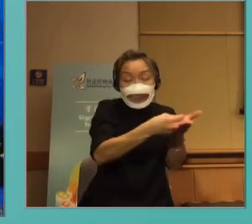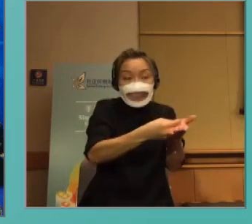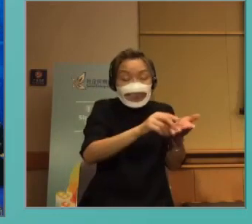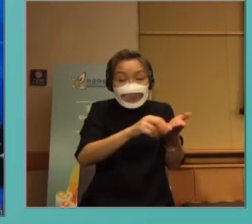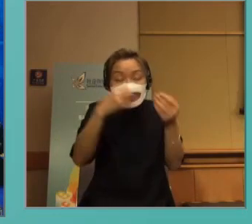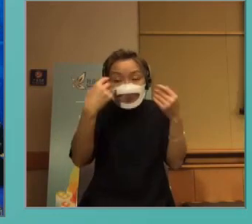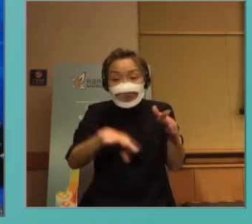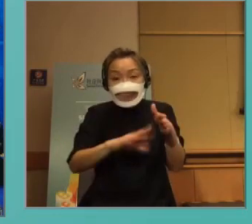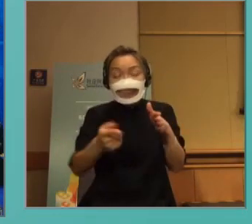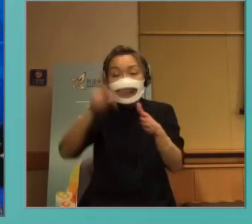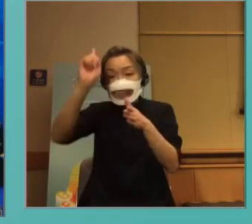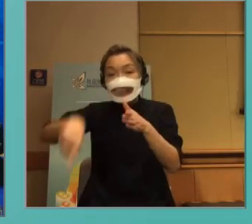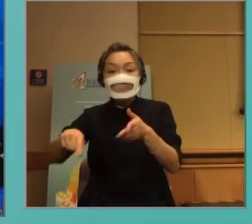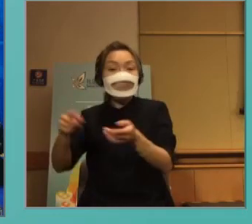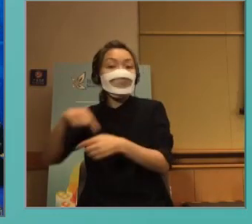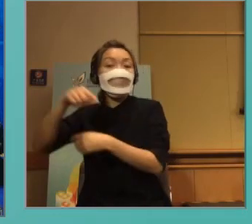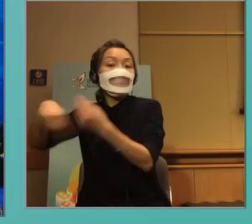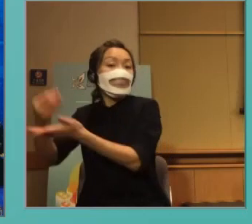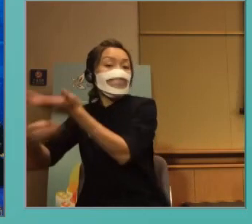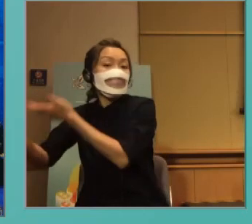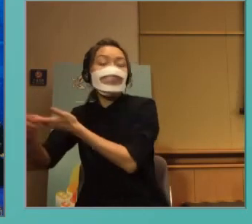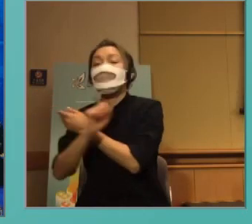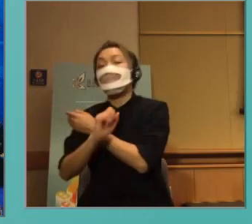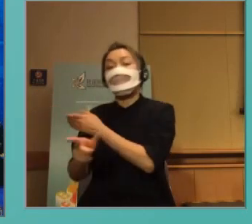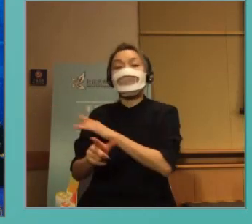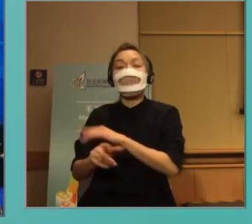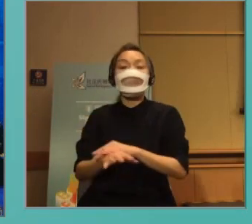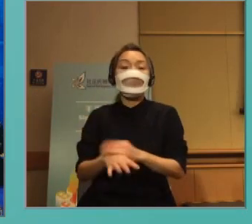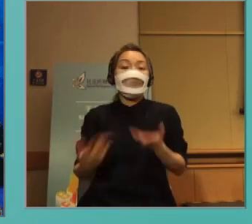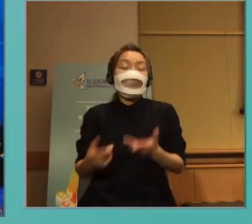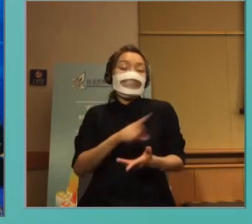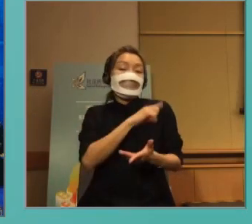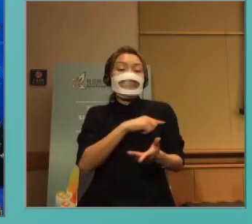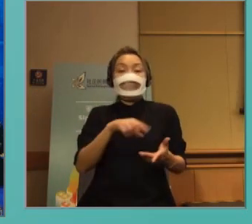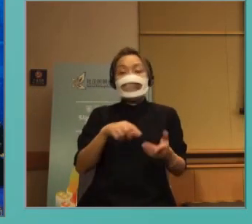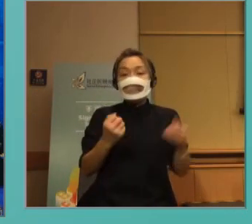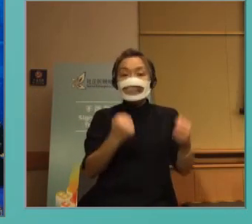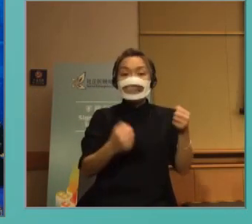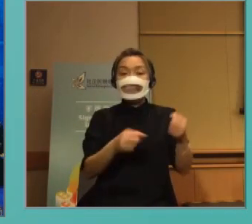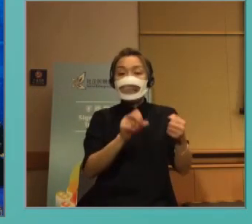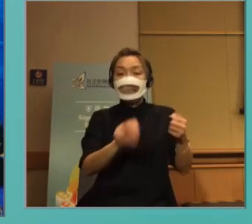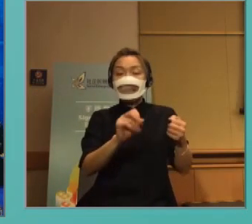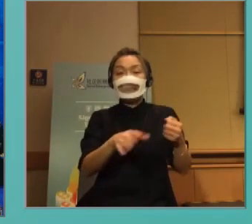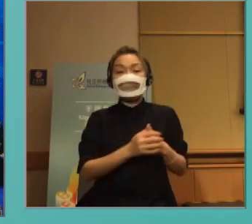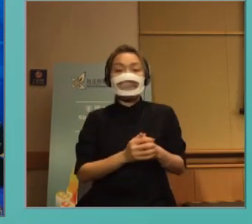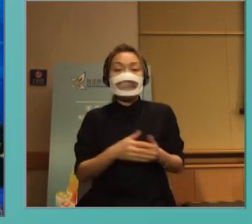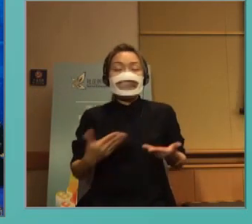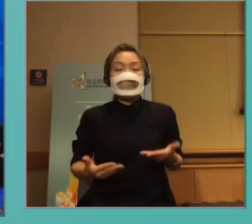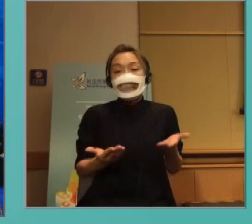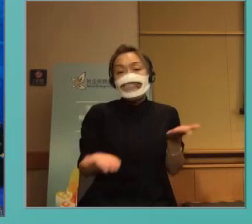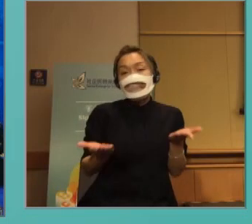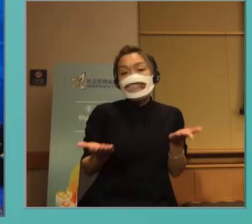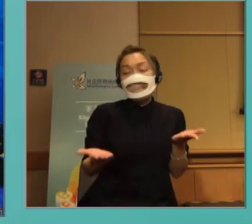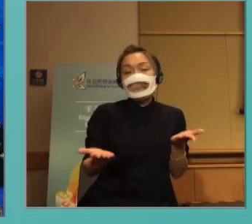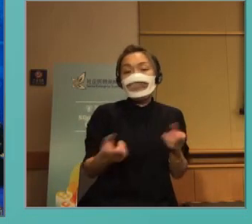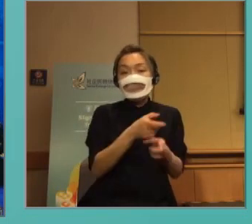happening today. So comparing it to 2021, which was frankly a more speculative market at the time because a lot of people just used it as avenue of